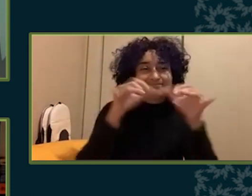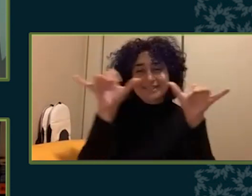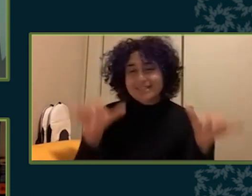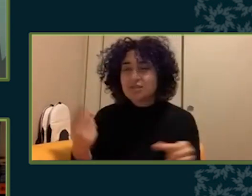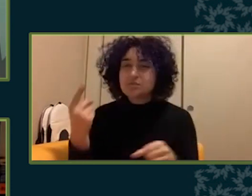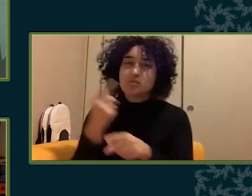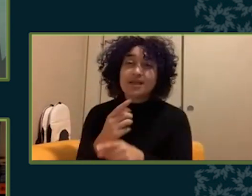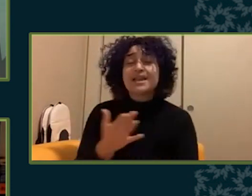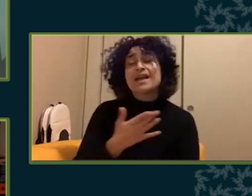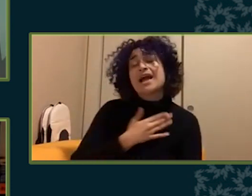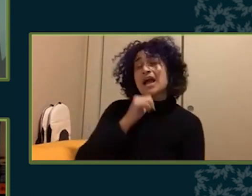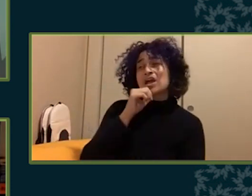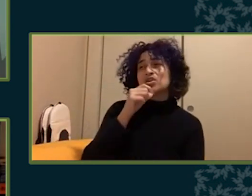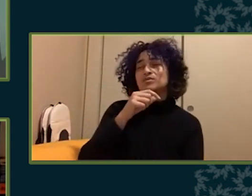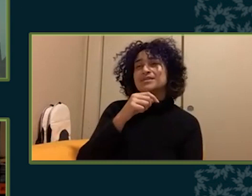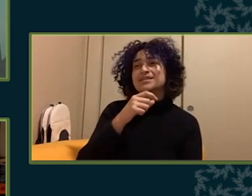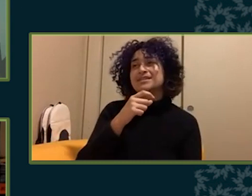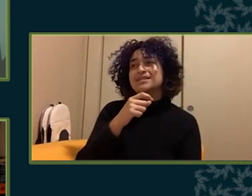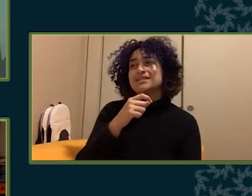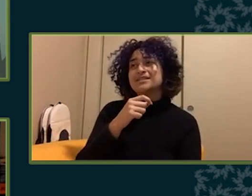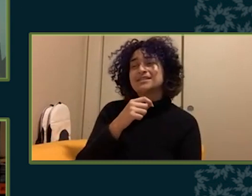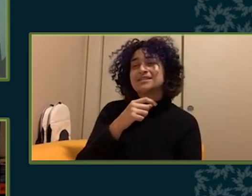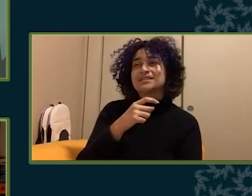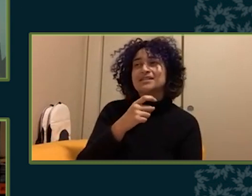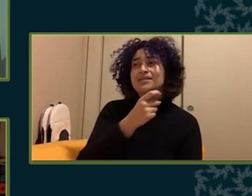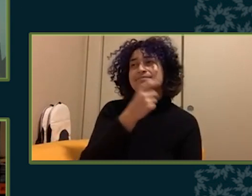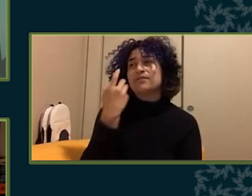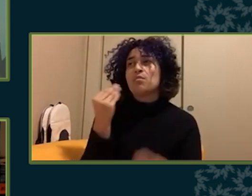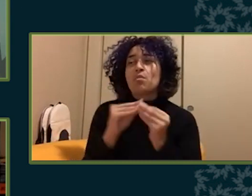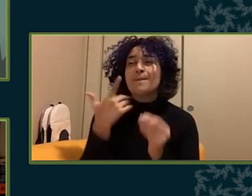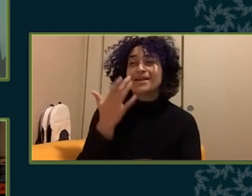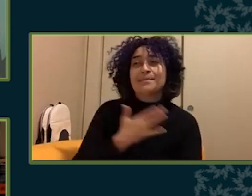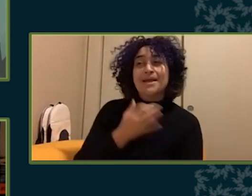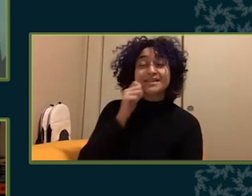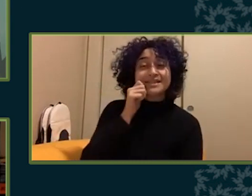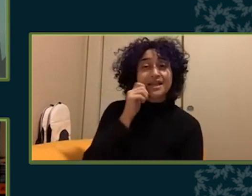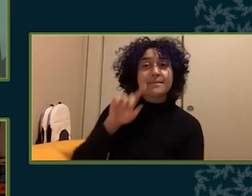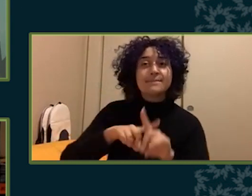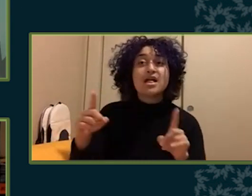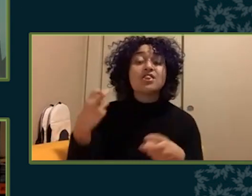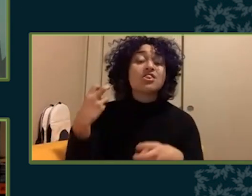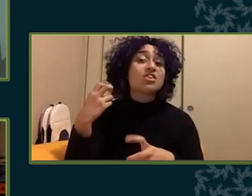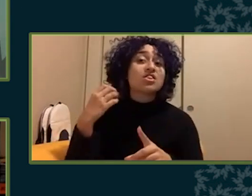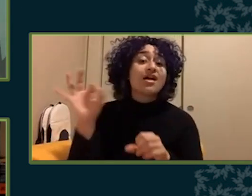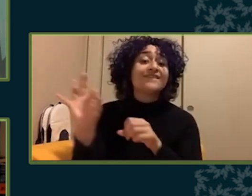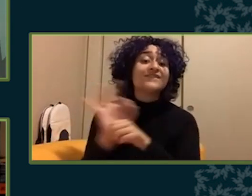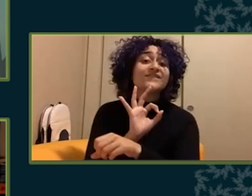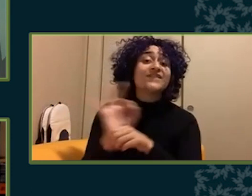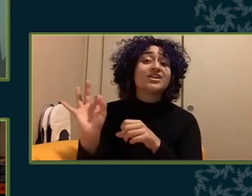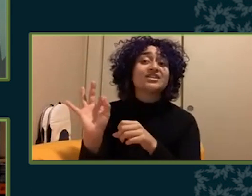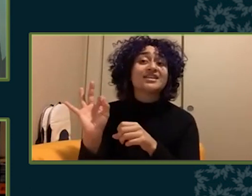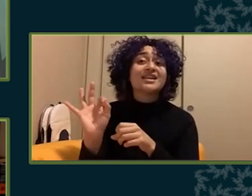don't suffer more because of my skin and a bunch of other factors. So the functionality that exists